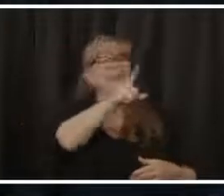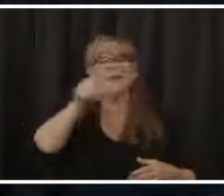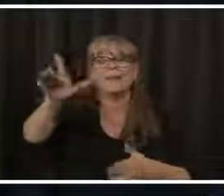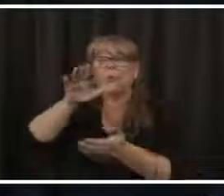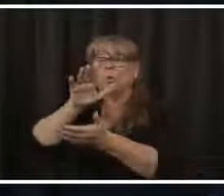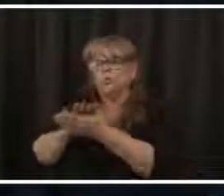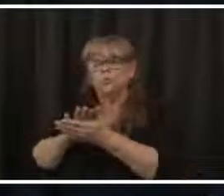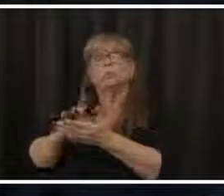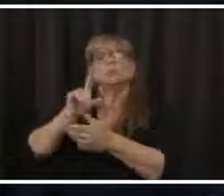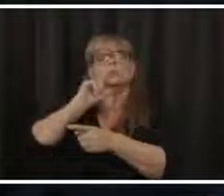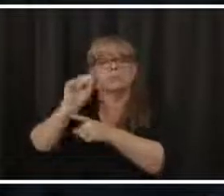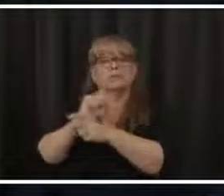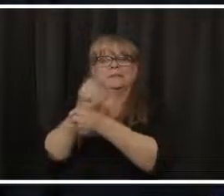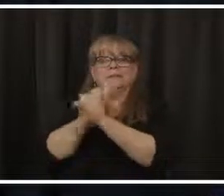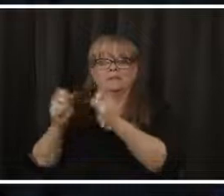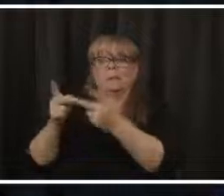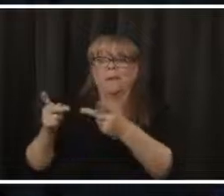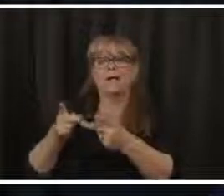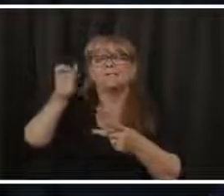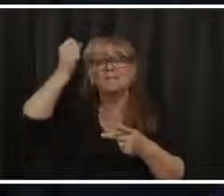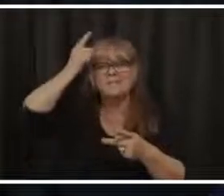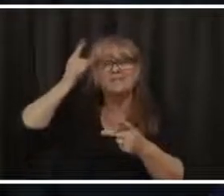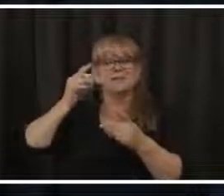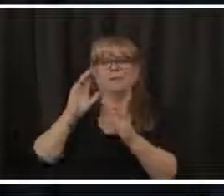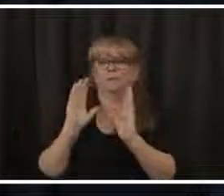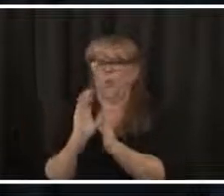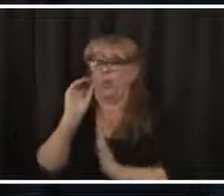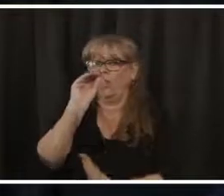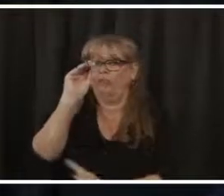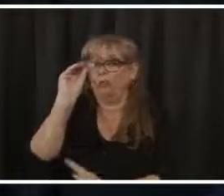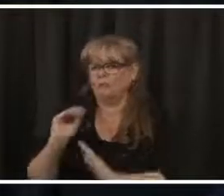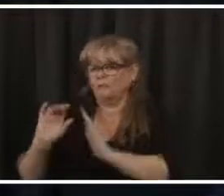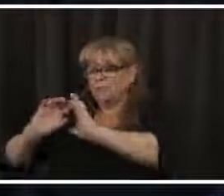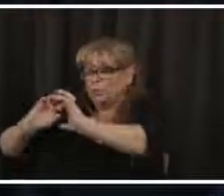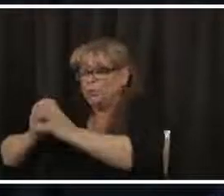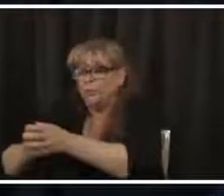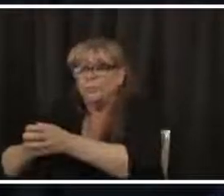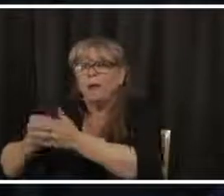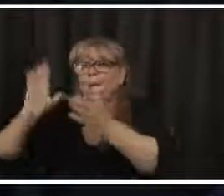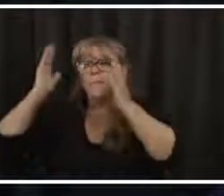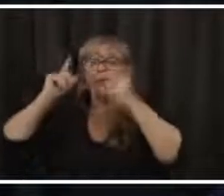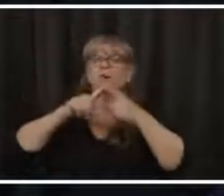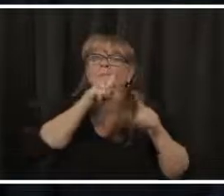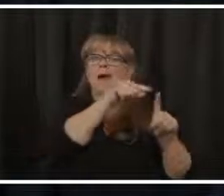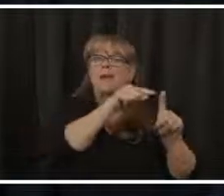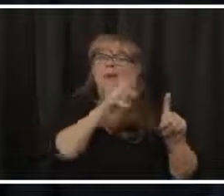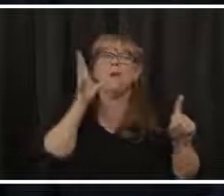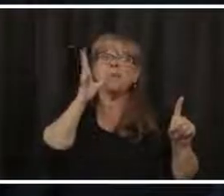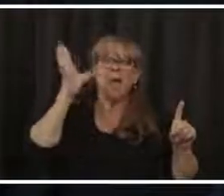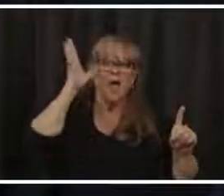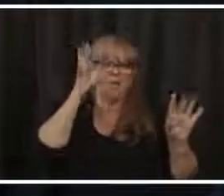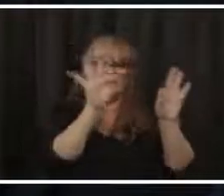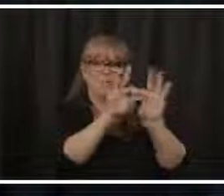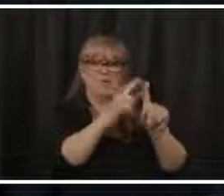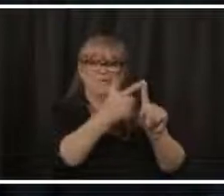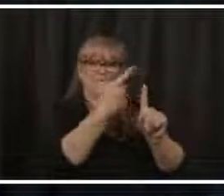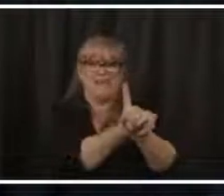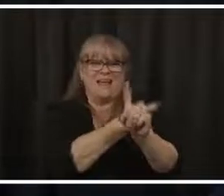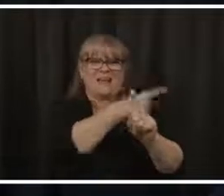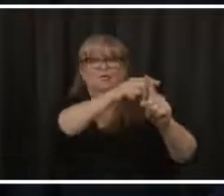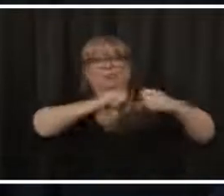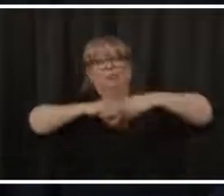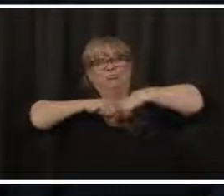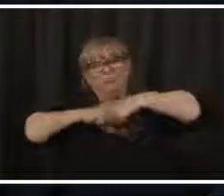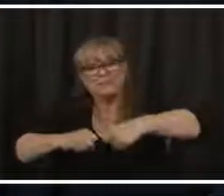some of them, a small number might be related to schools, but what's also happening is as parents are protected, as grandparents are protected, they're taking their